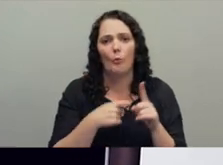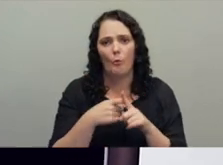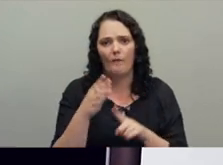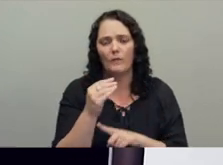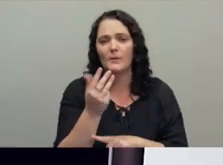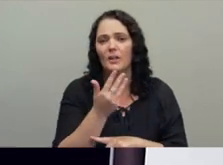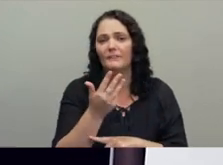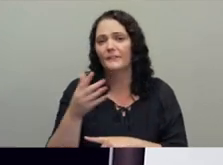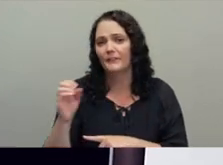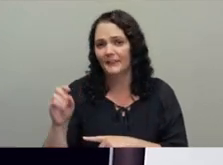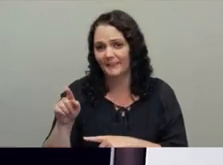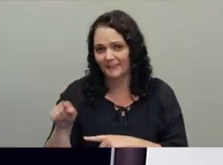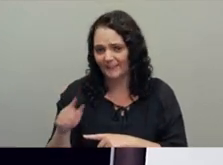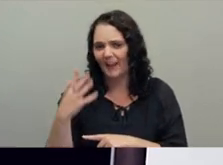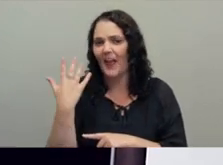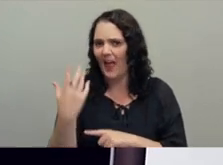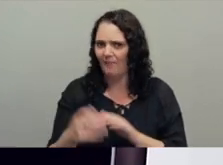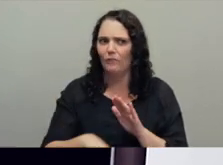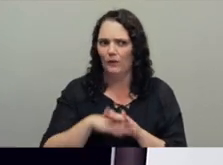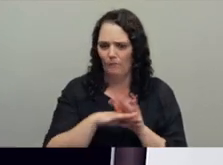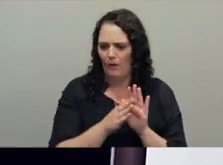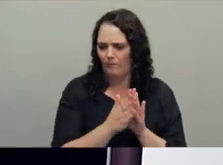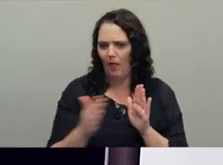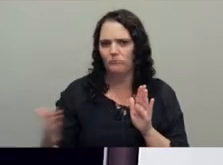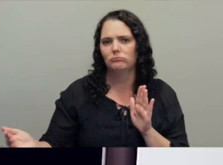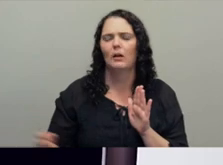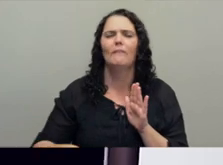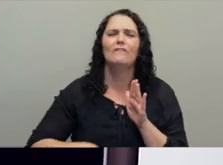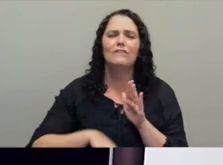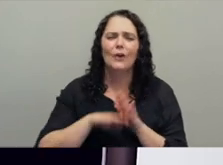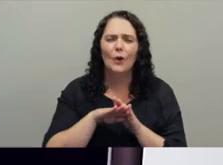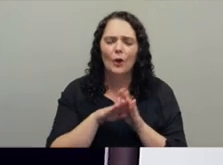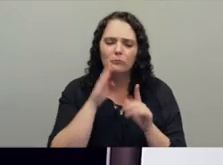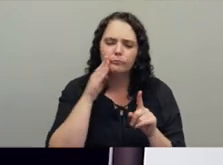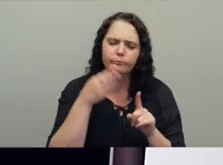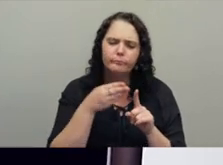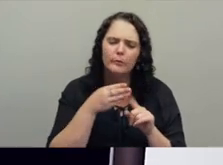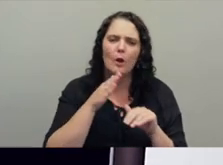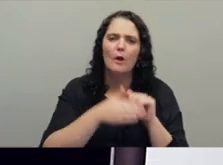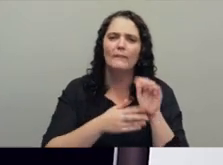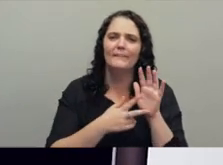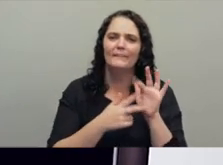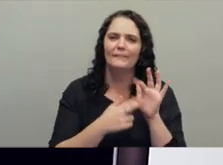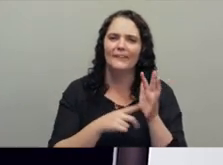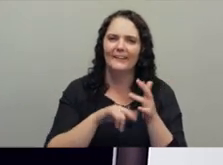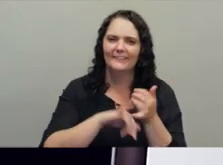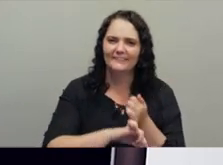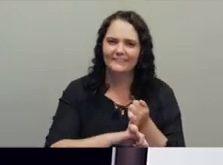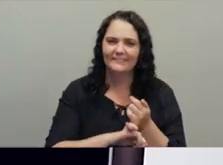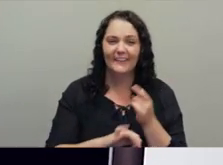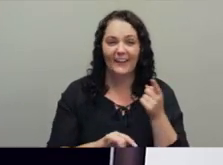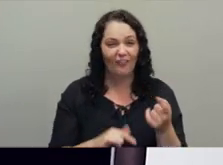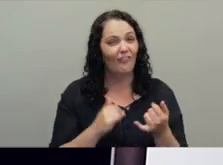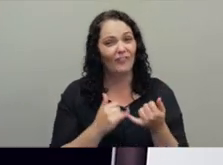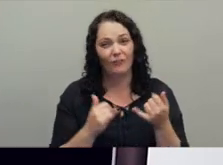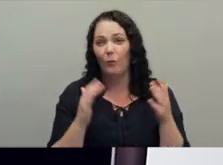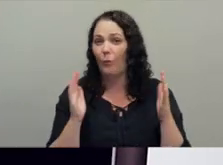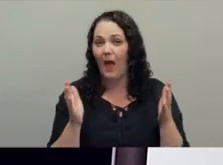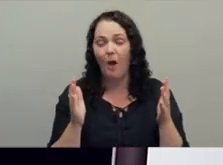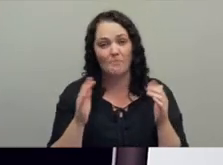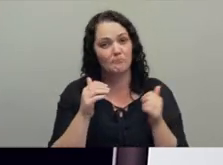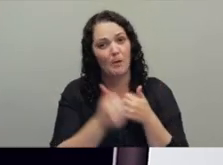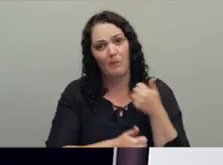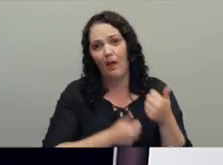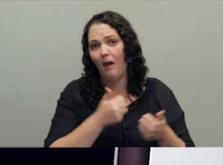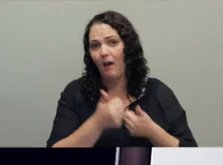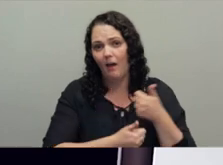of the volumes of that set is dedicated to Venus and her popularity in Western art. And there's